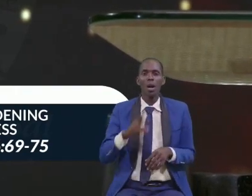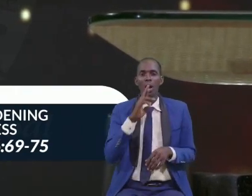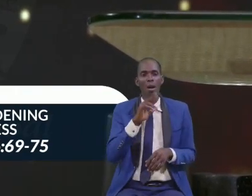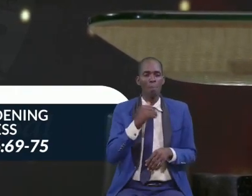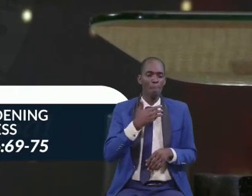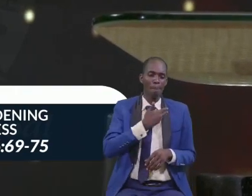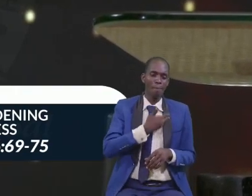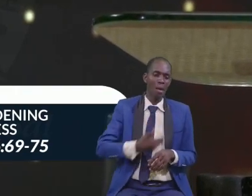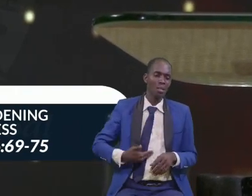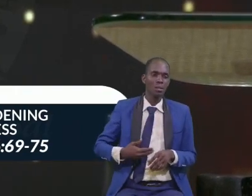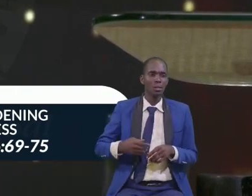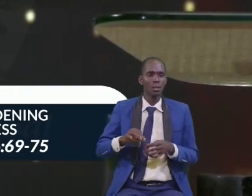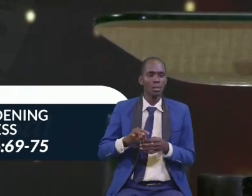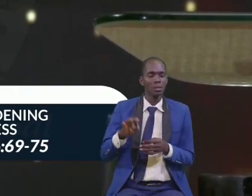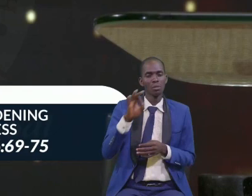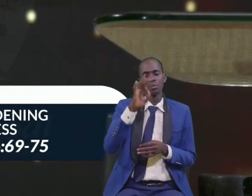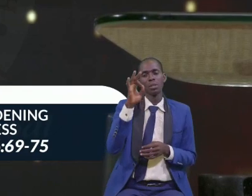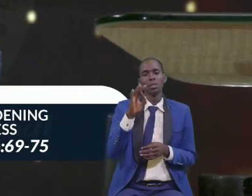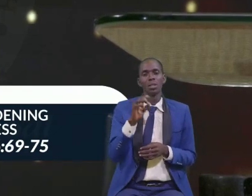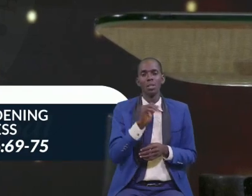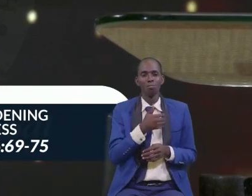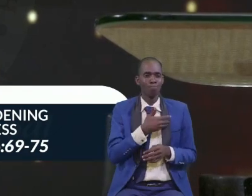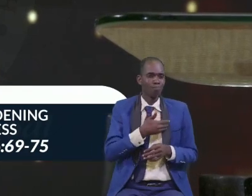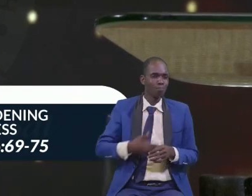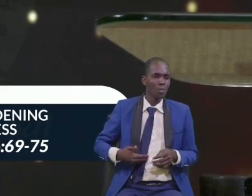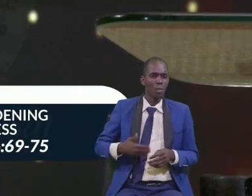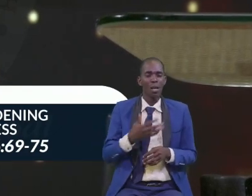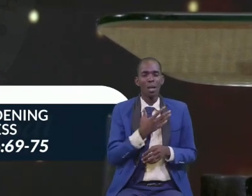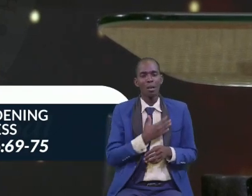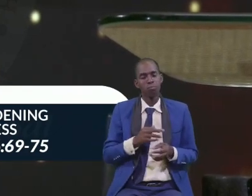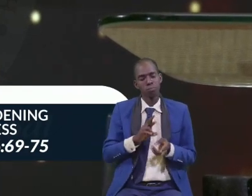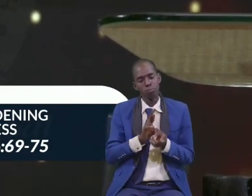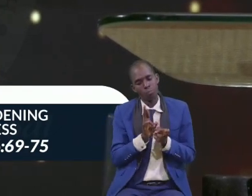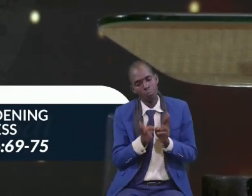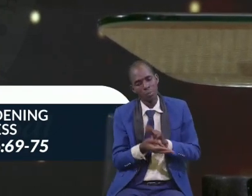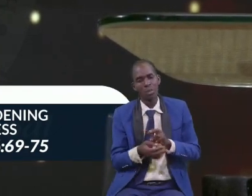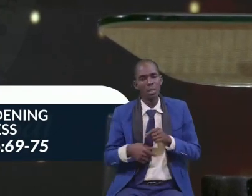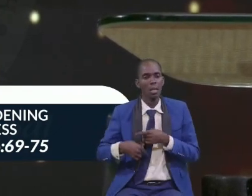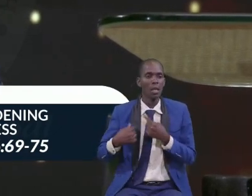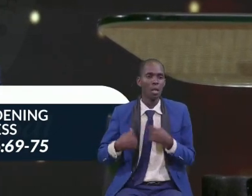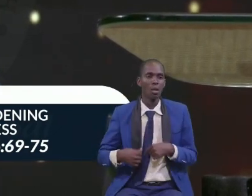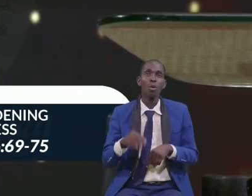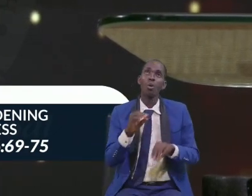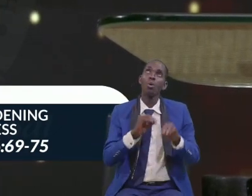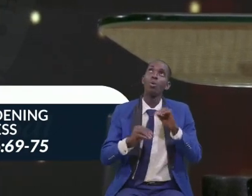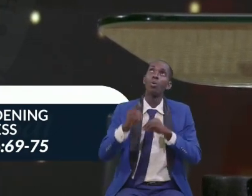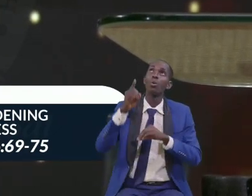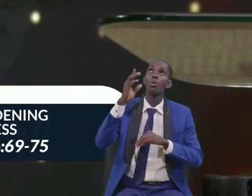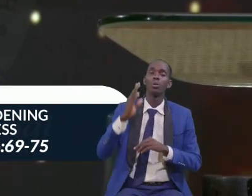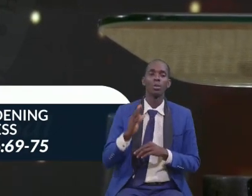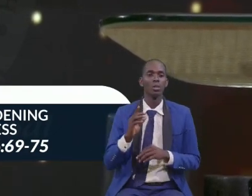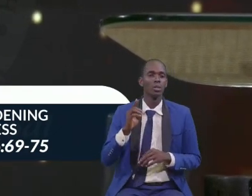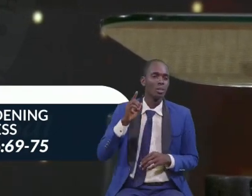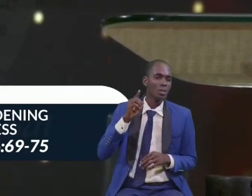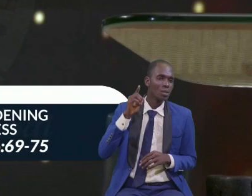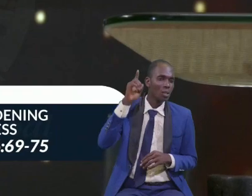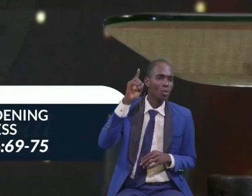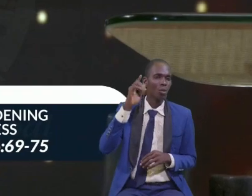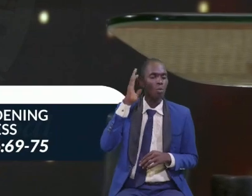broken spirit, a broken and contrite heart, O God, thou wilt